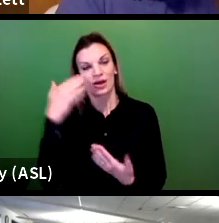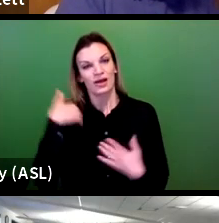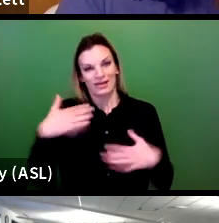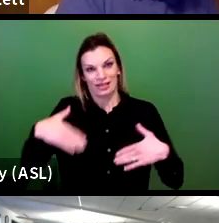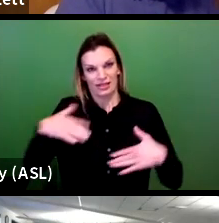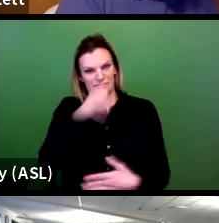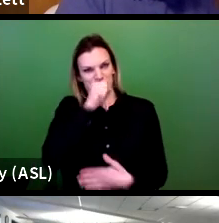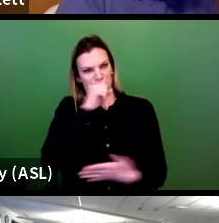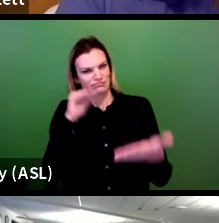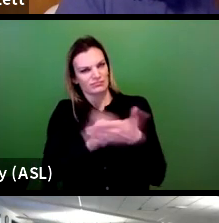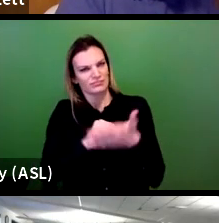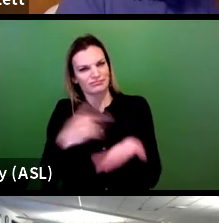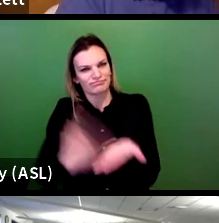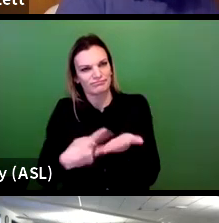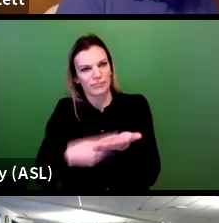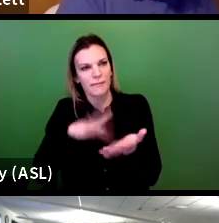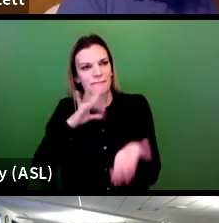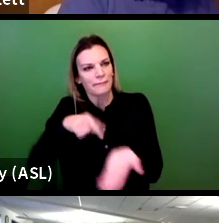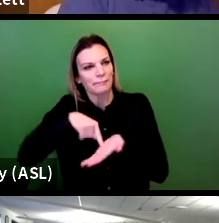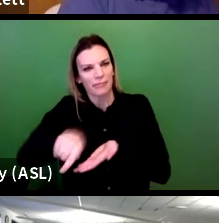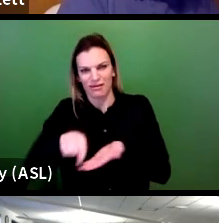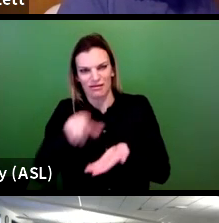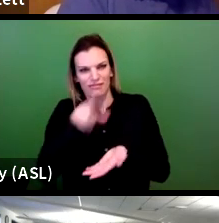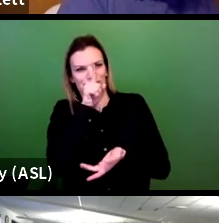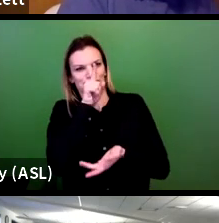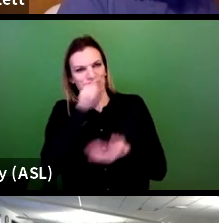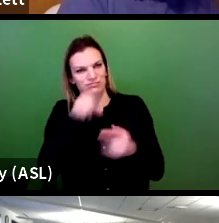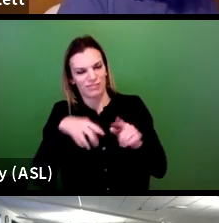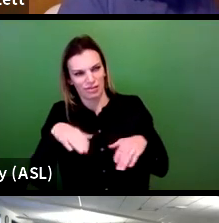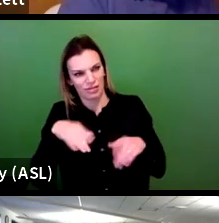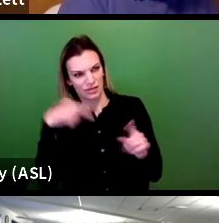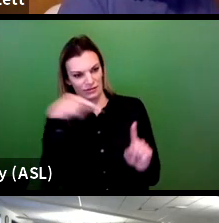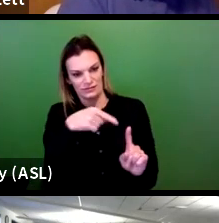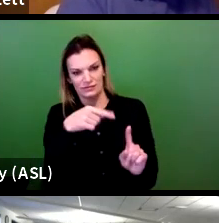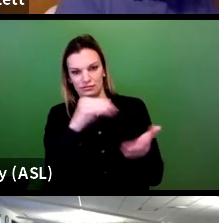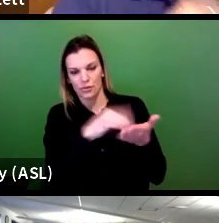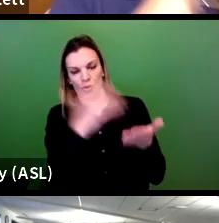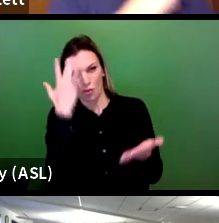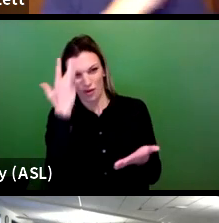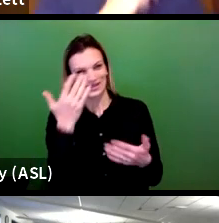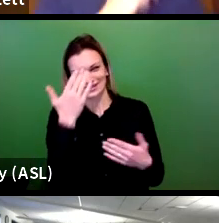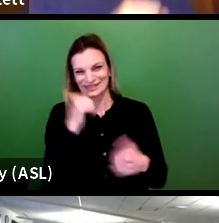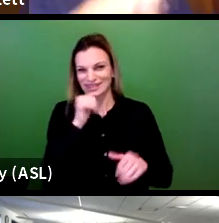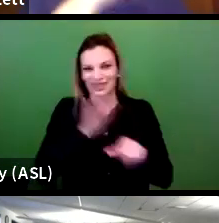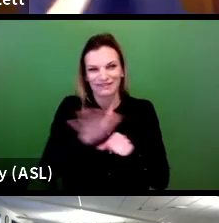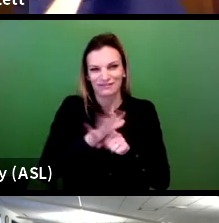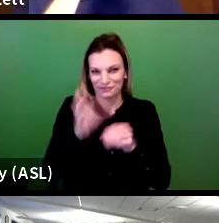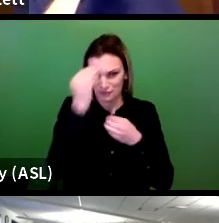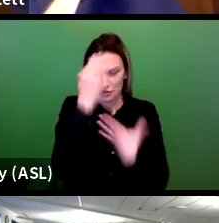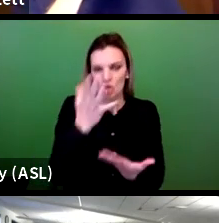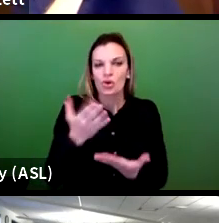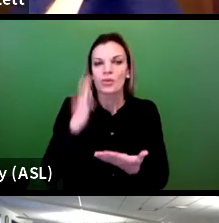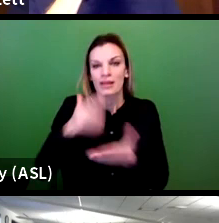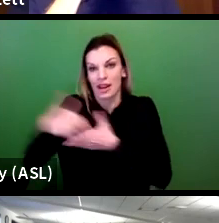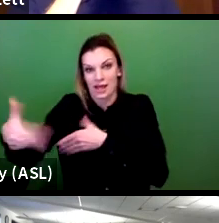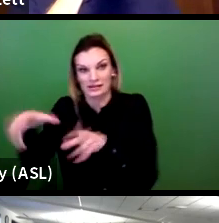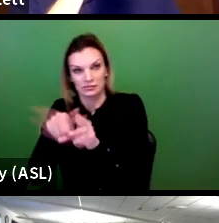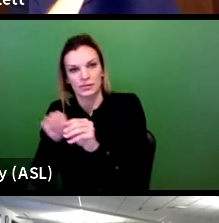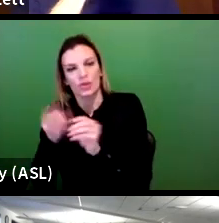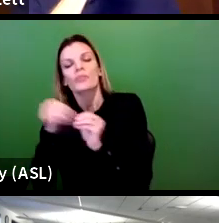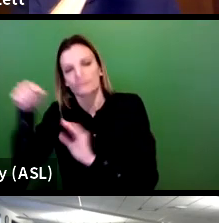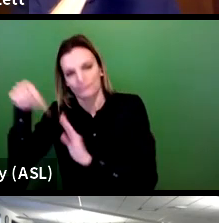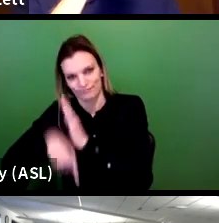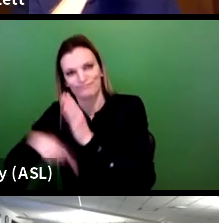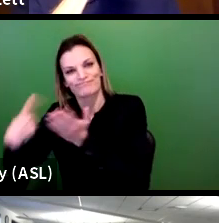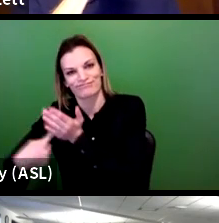of compensation directly on the agenda for today, as we hope to really have full information in